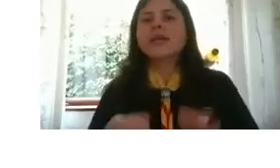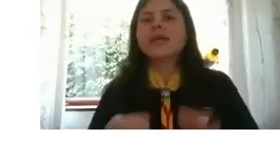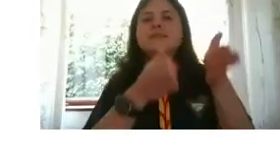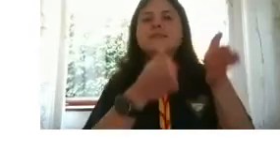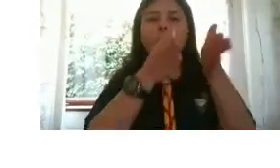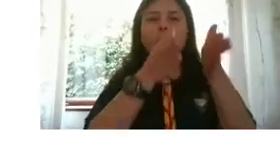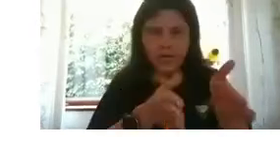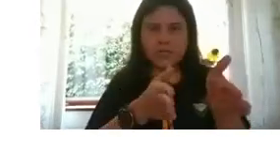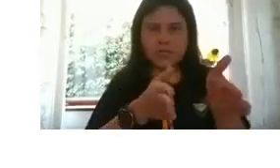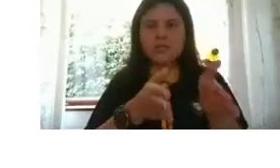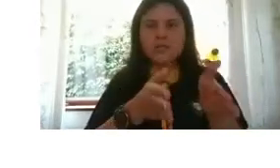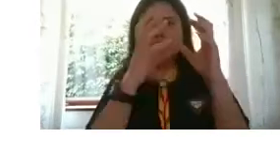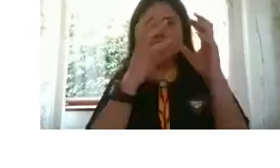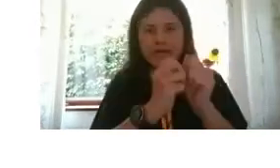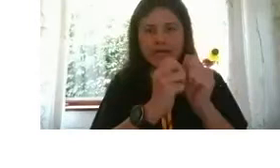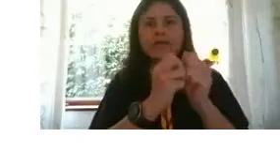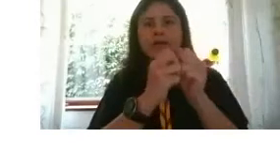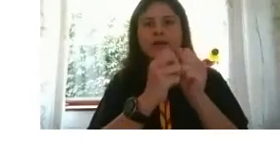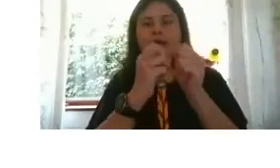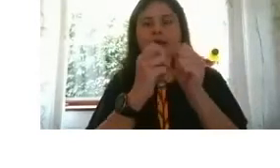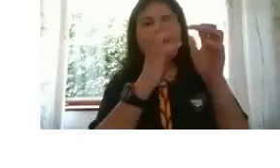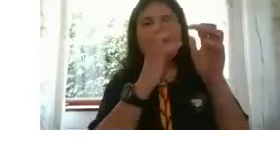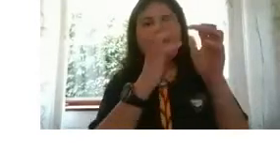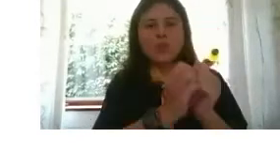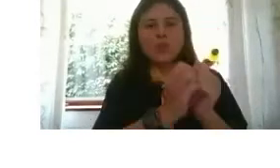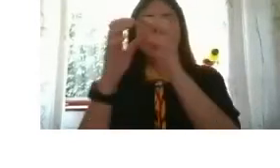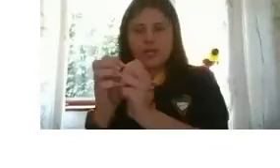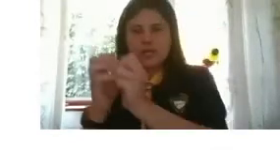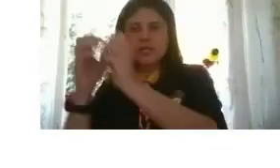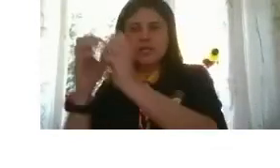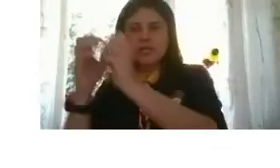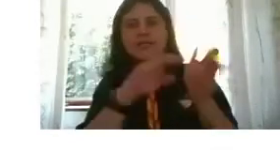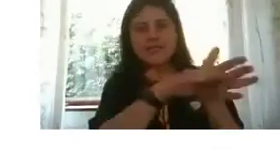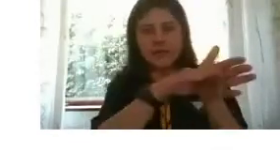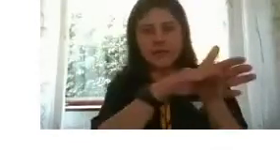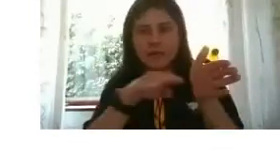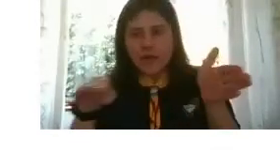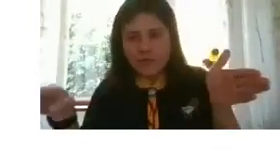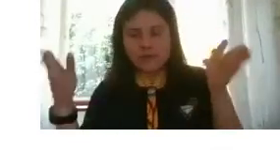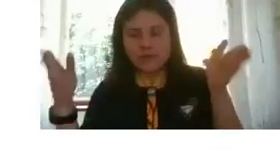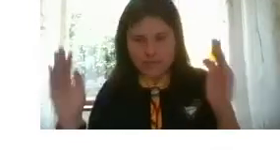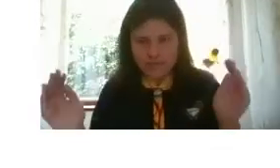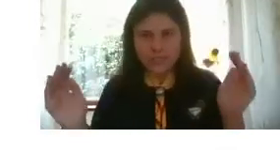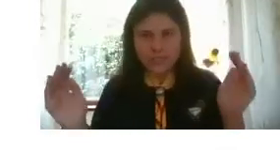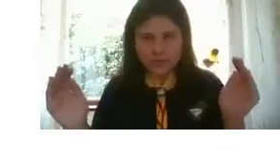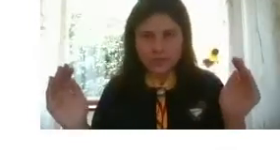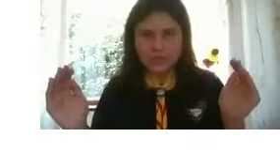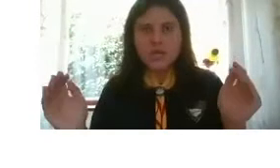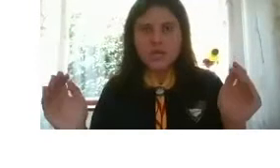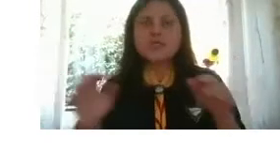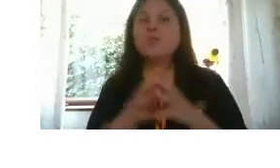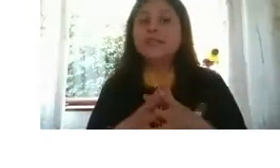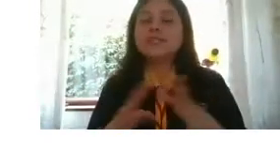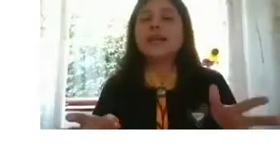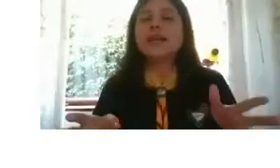is word sign, every word in the same grammar that English uses.